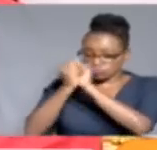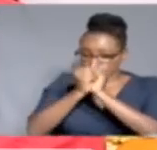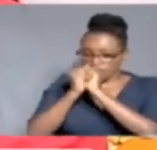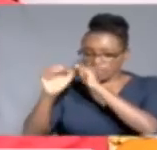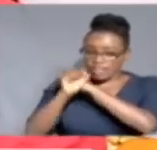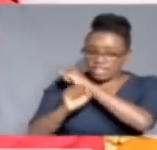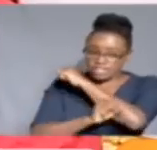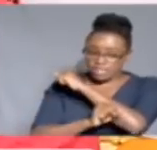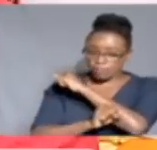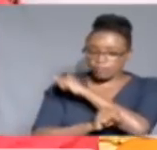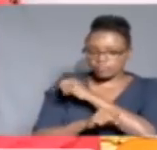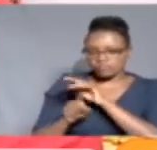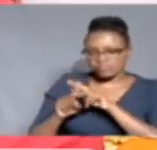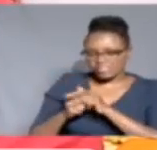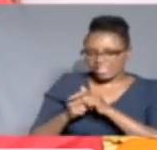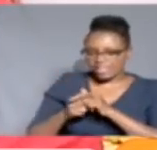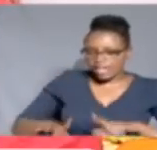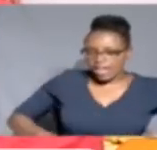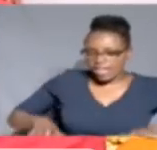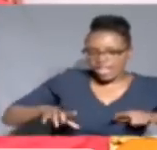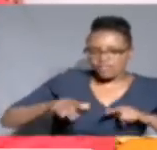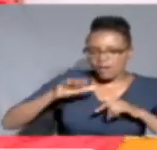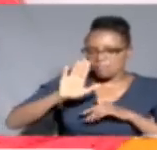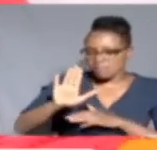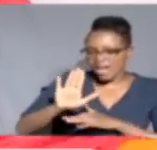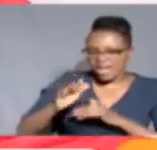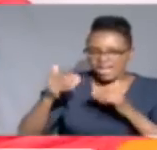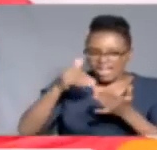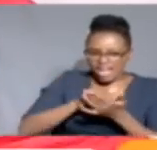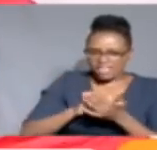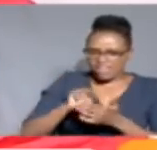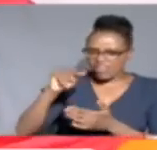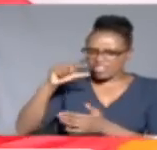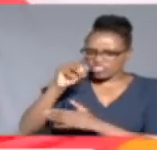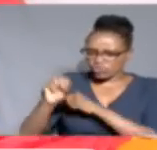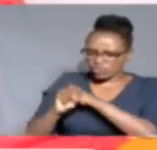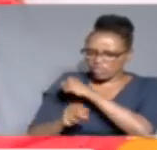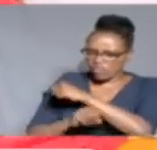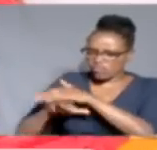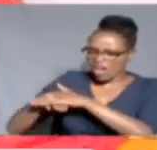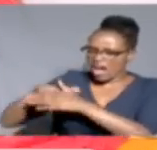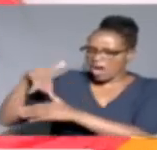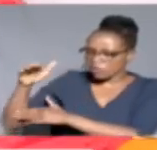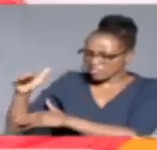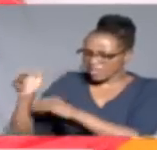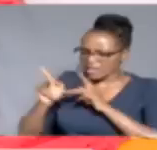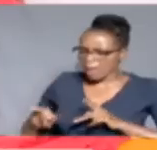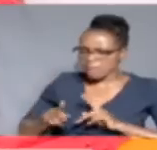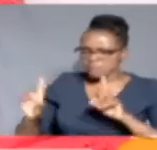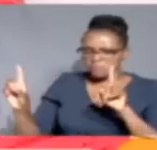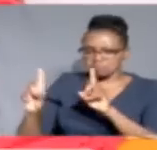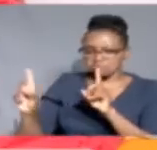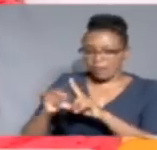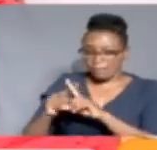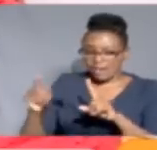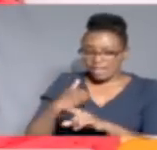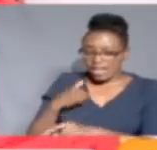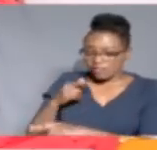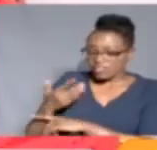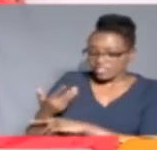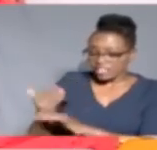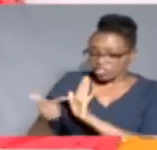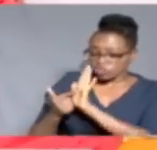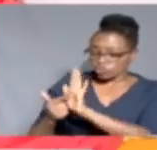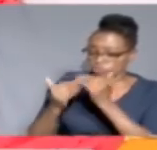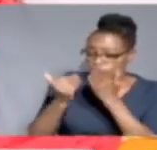support them, start their lives afresh. It's not about NGOs being supported by outside forces. Let's have this culture of these are